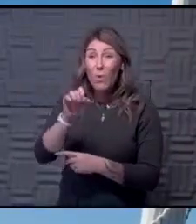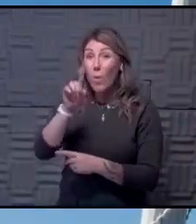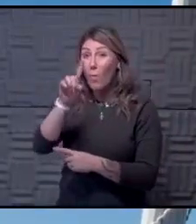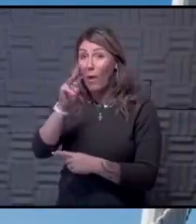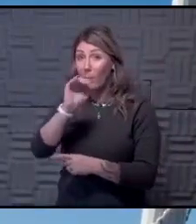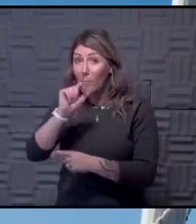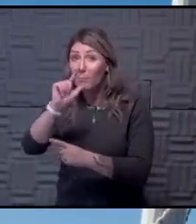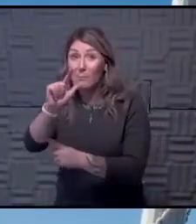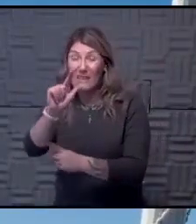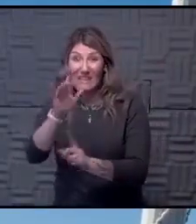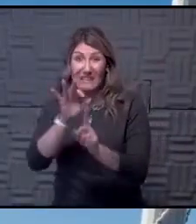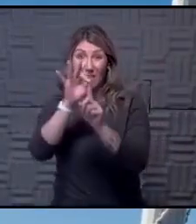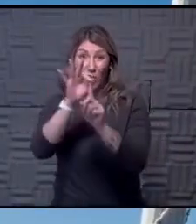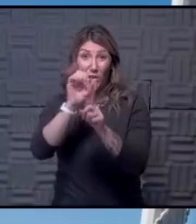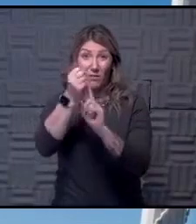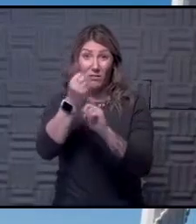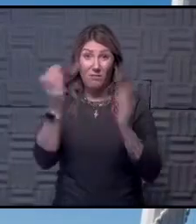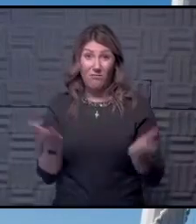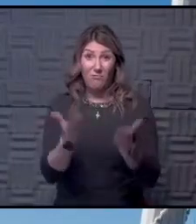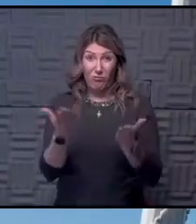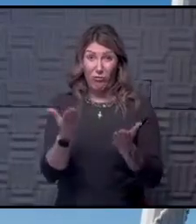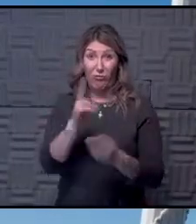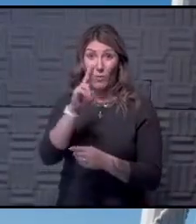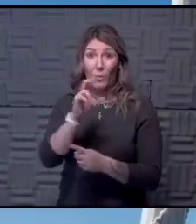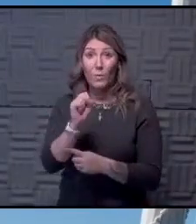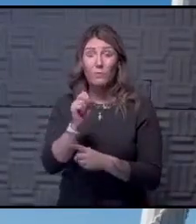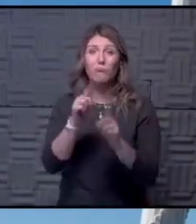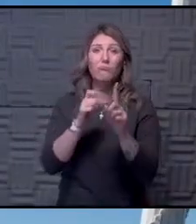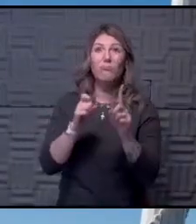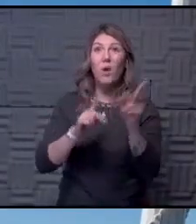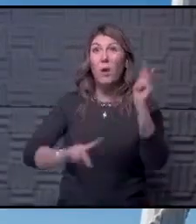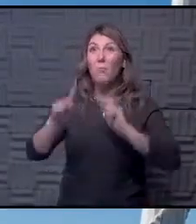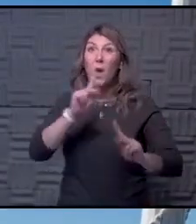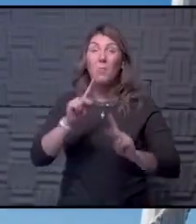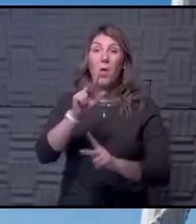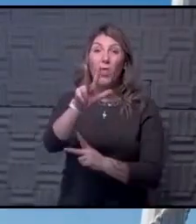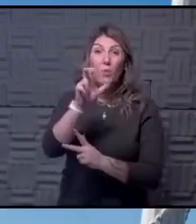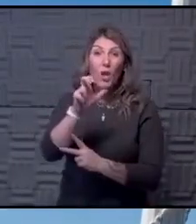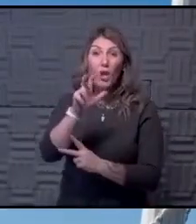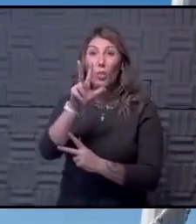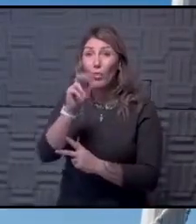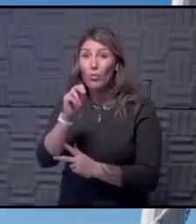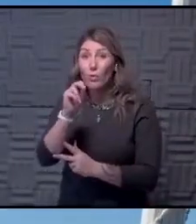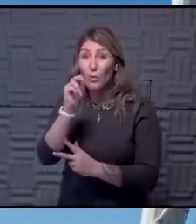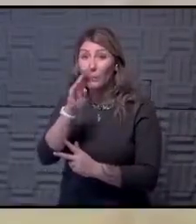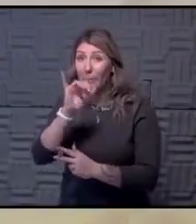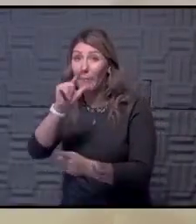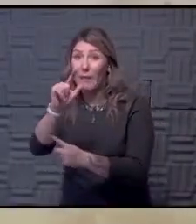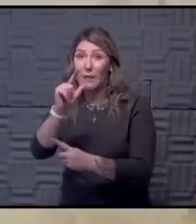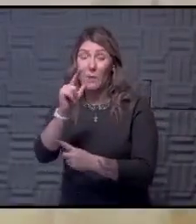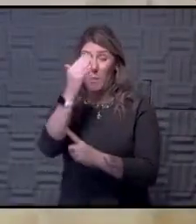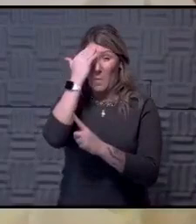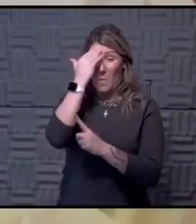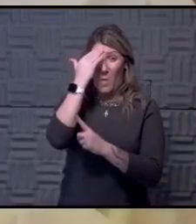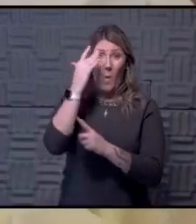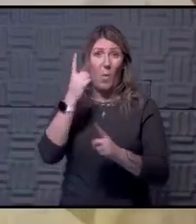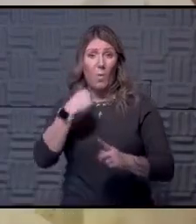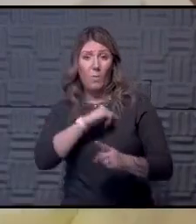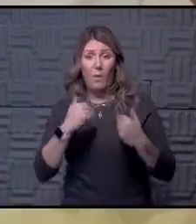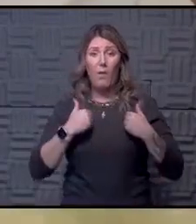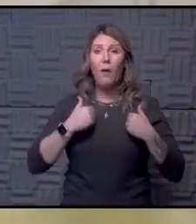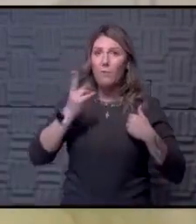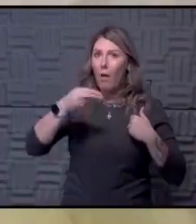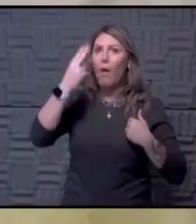million unique cases in the United States out of a population of roughly 330 million. We also know in that conversation that while we have great